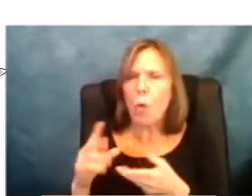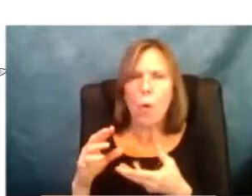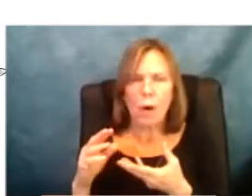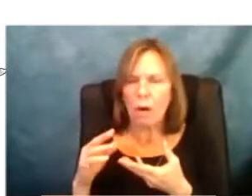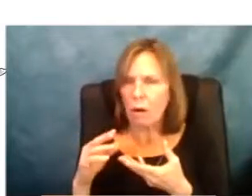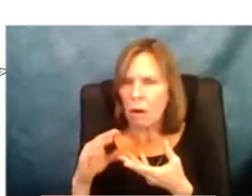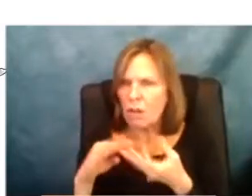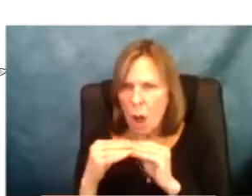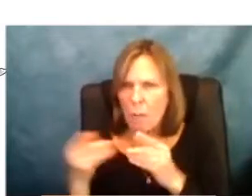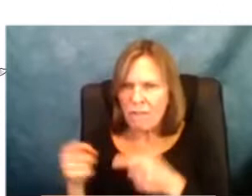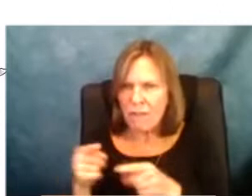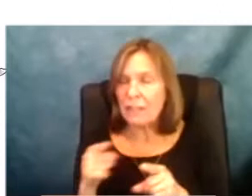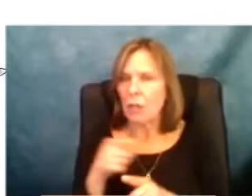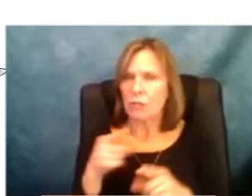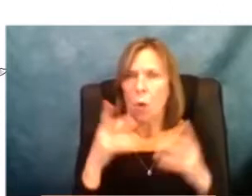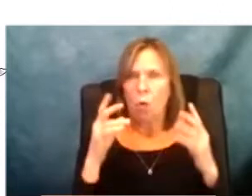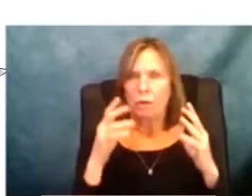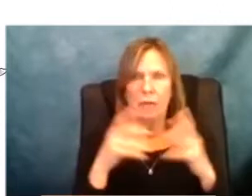lot of opportunity for analysis here.